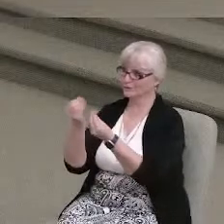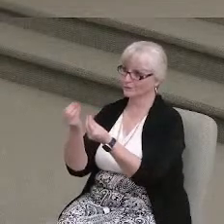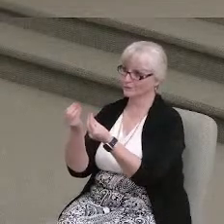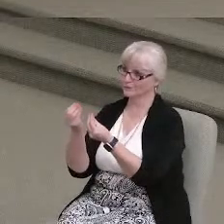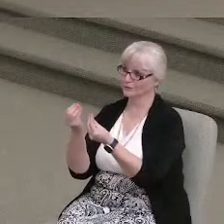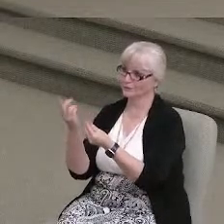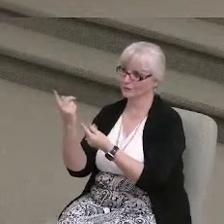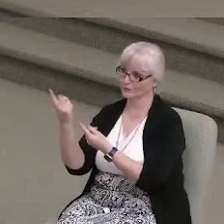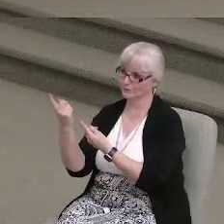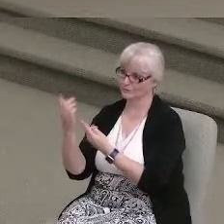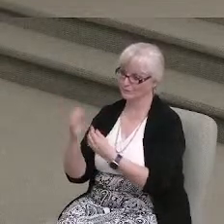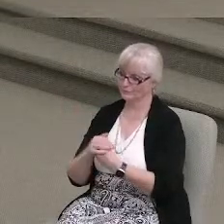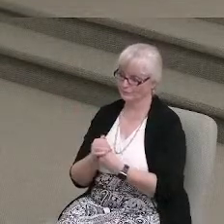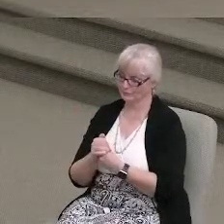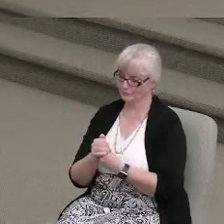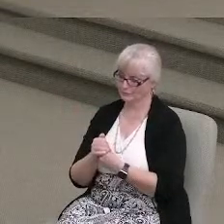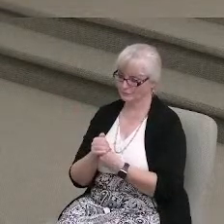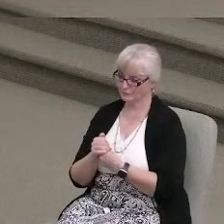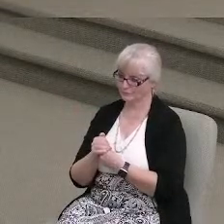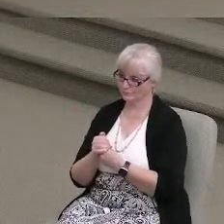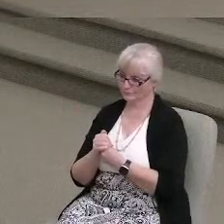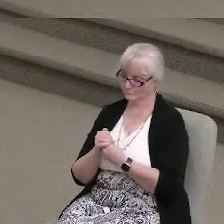confess, repent,